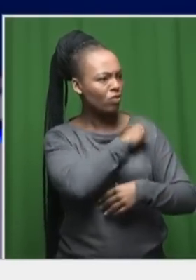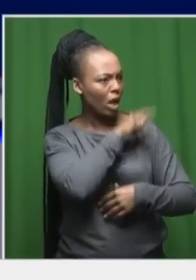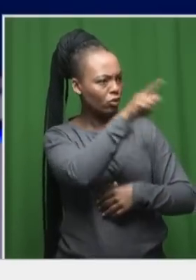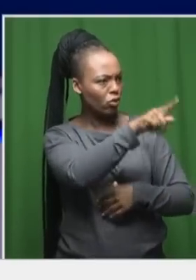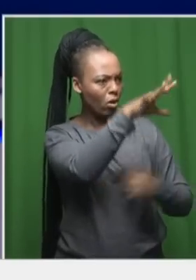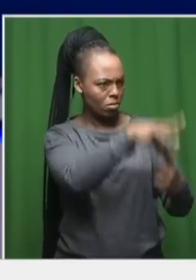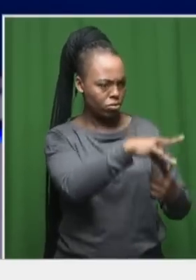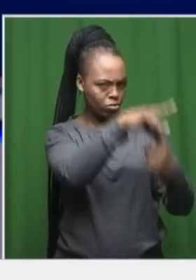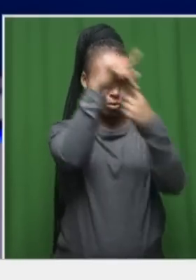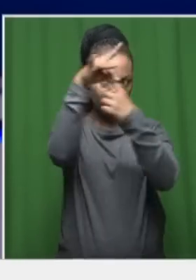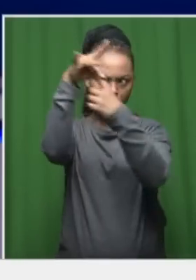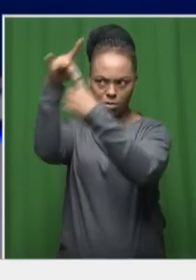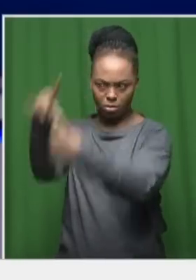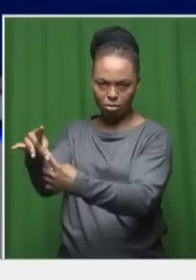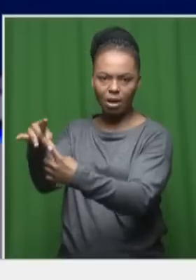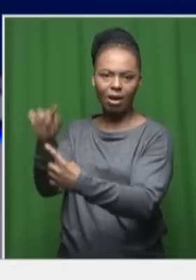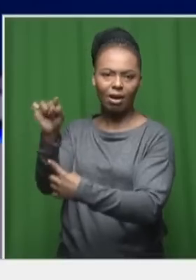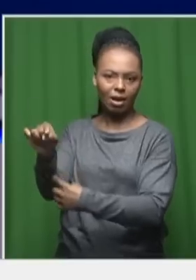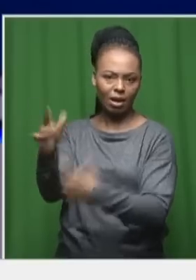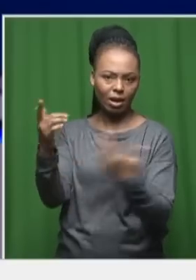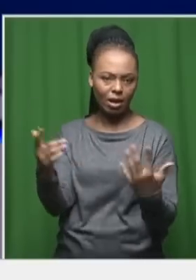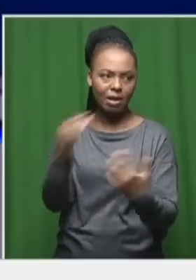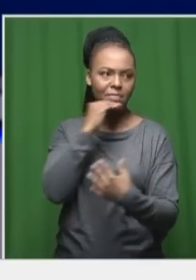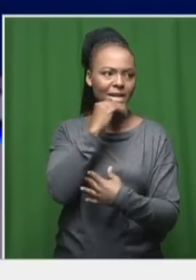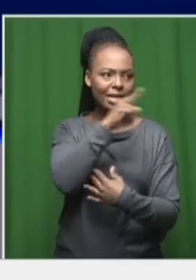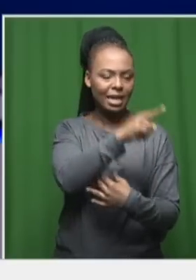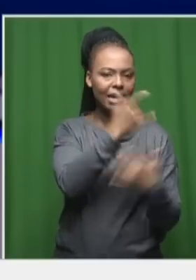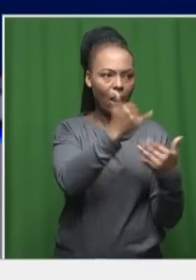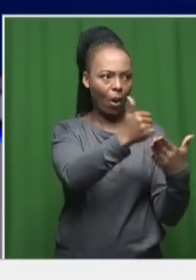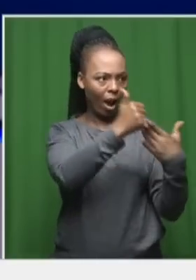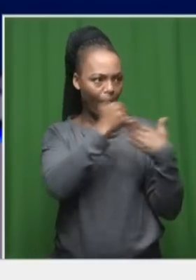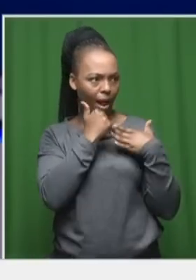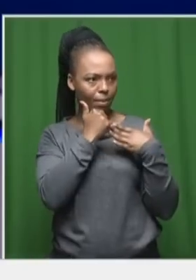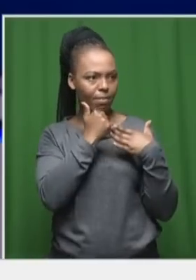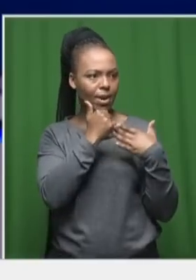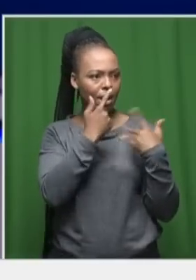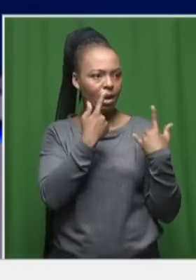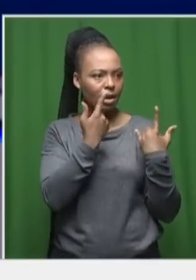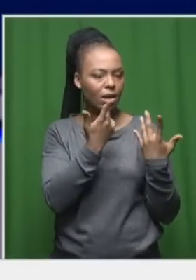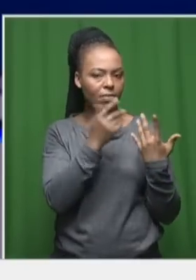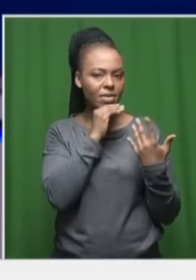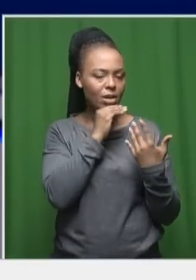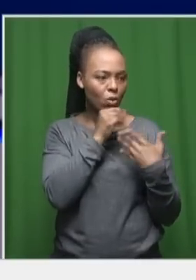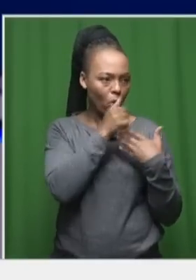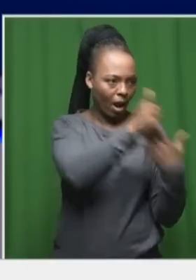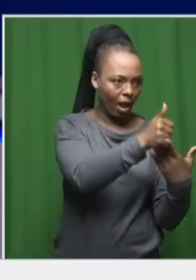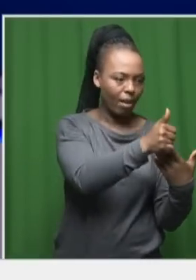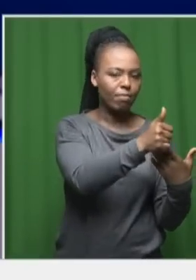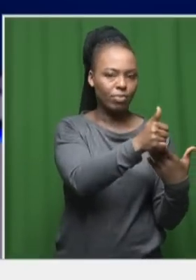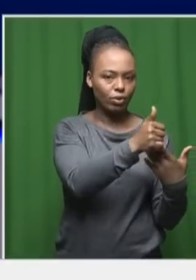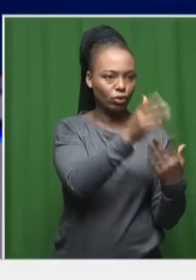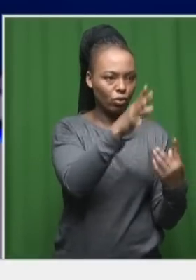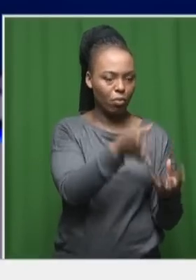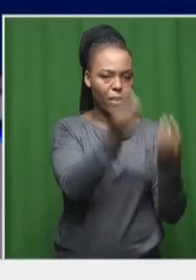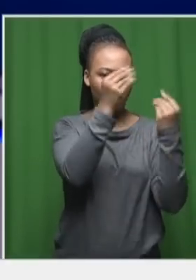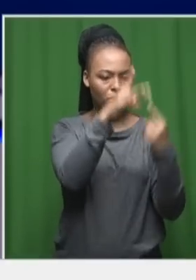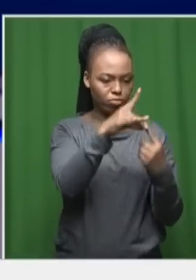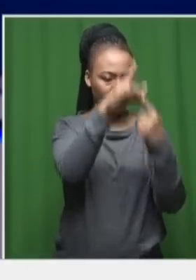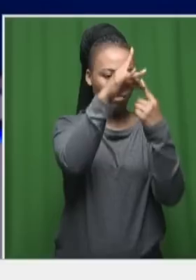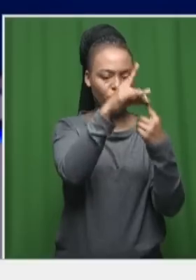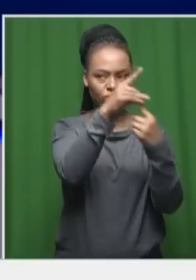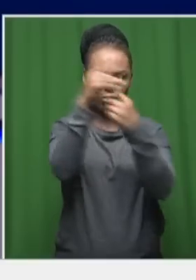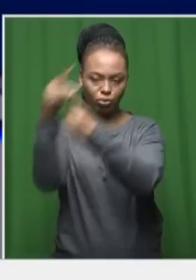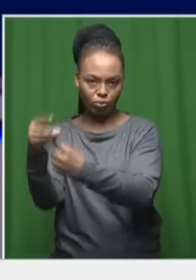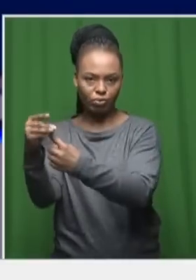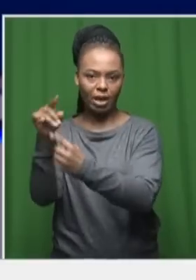to say, and this is the difference. We're not saying you're going. Help us to help you to get you to those positions, and let's keep you accountable. Because it would seem as though